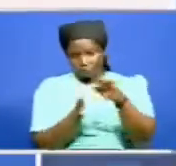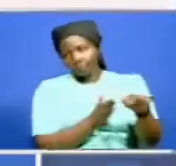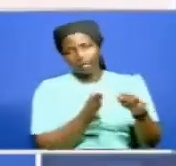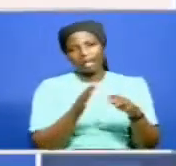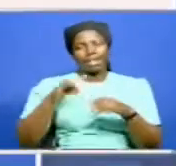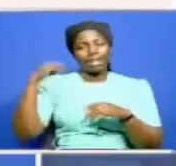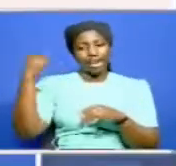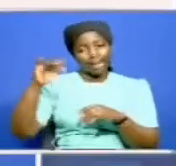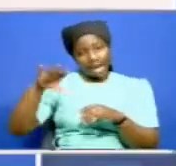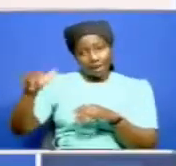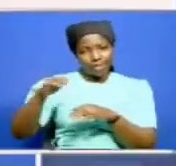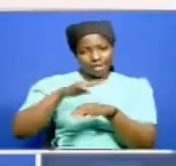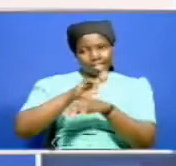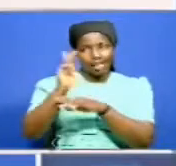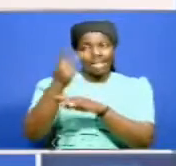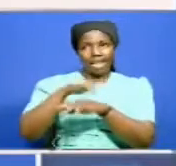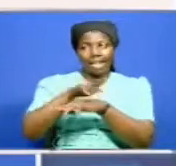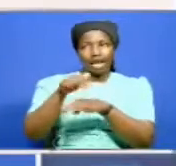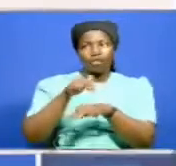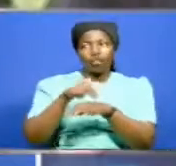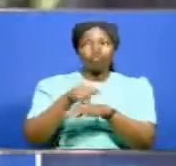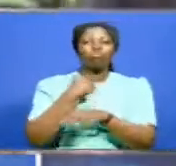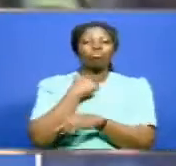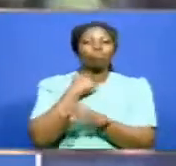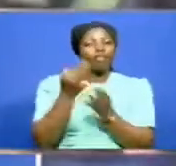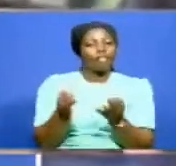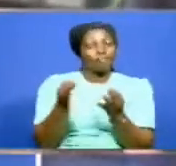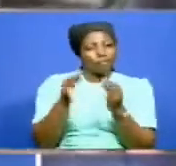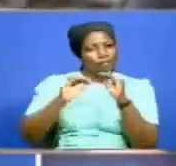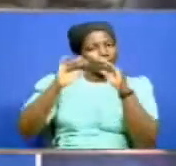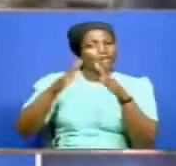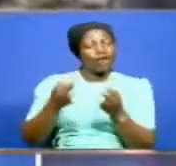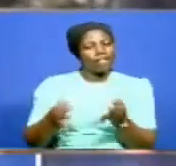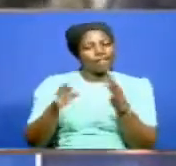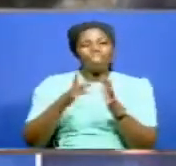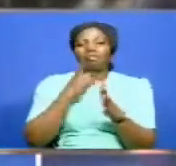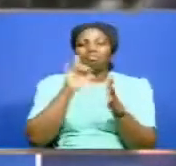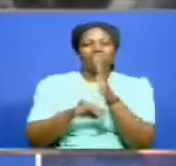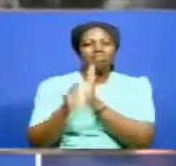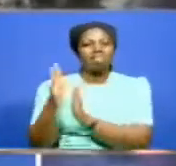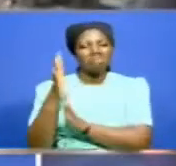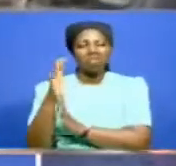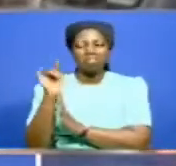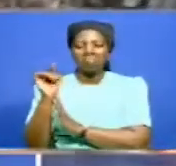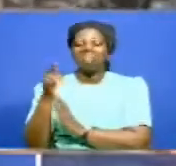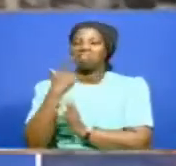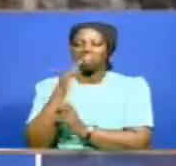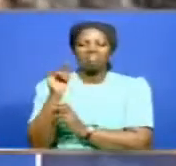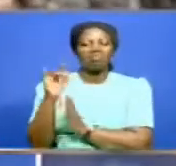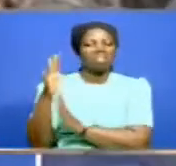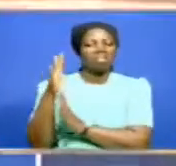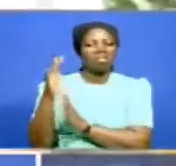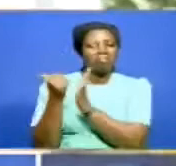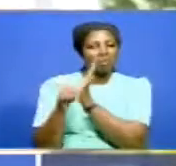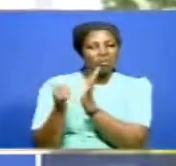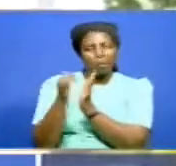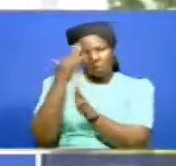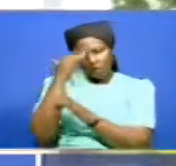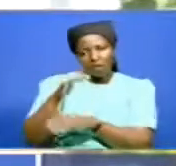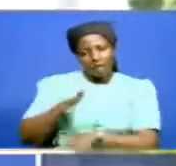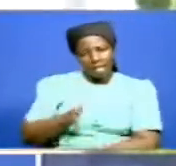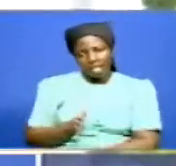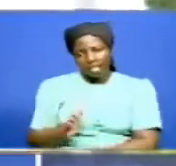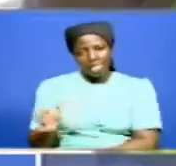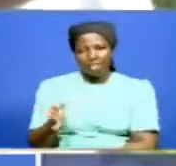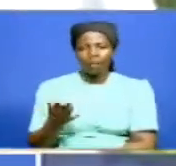County, Kenya National Union of Teachers officials claim insecurity has been cited as the reason behind the delay. It was an